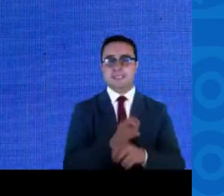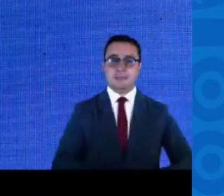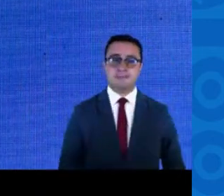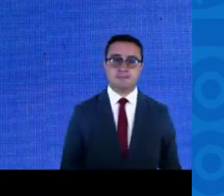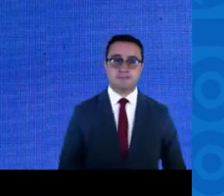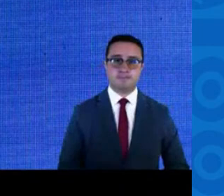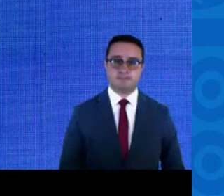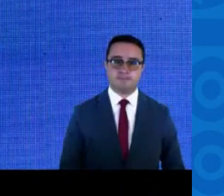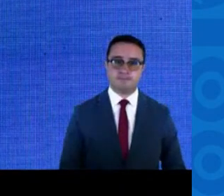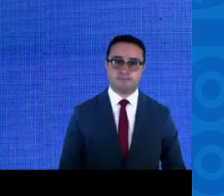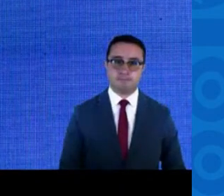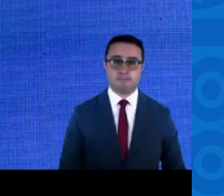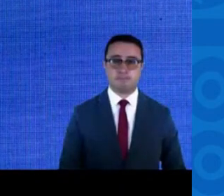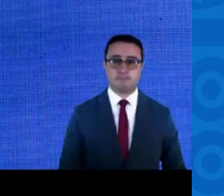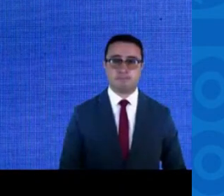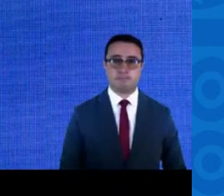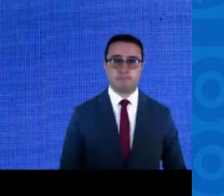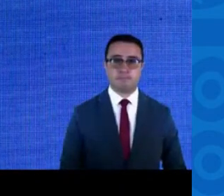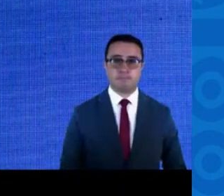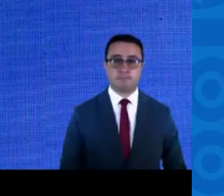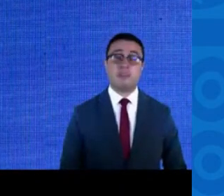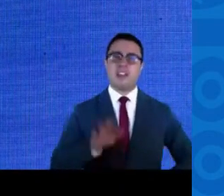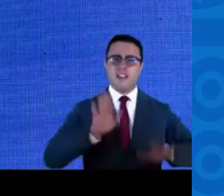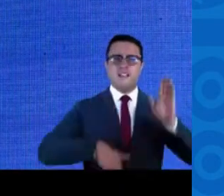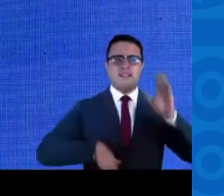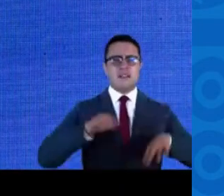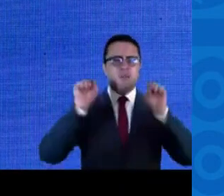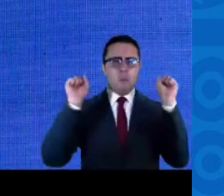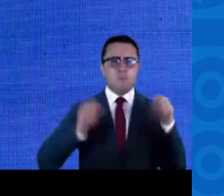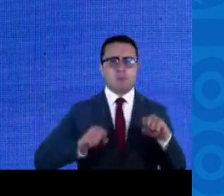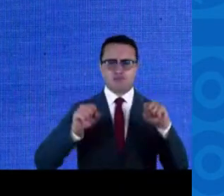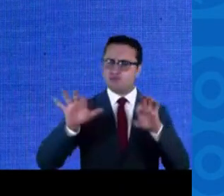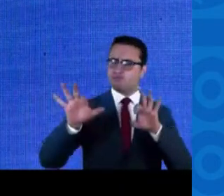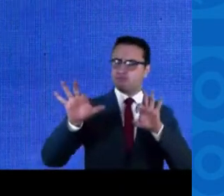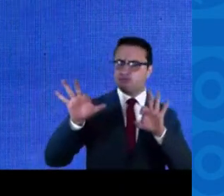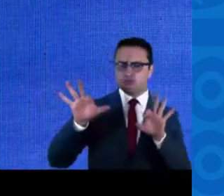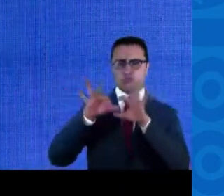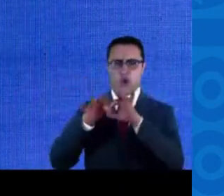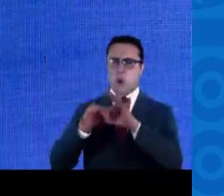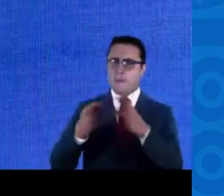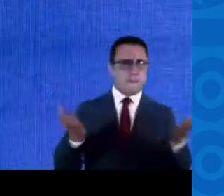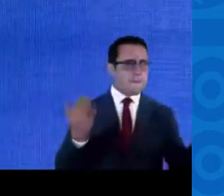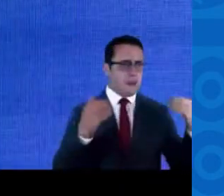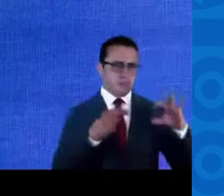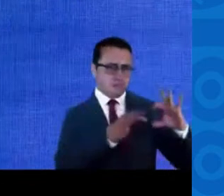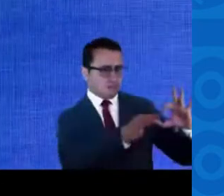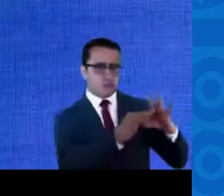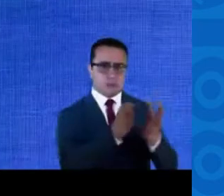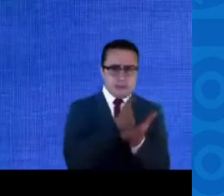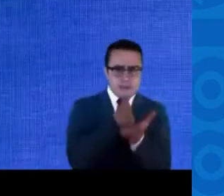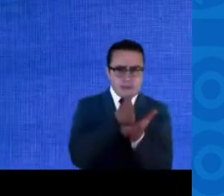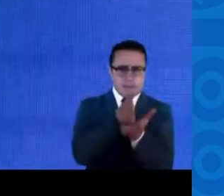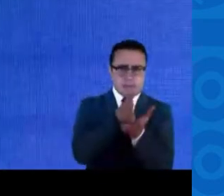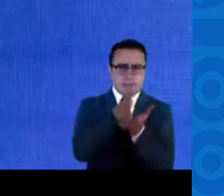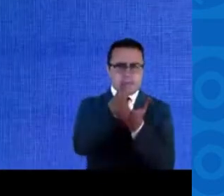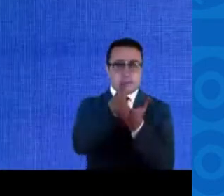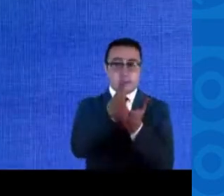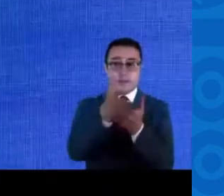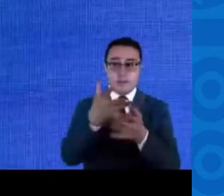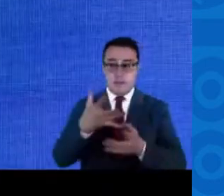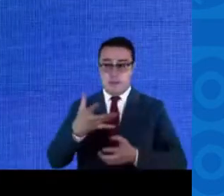We have lost productivity. Very few times we are able to make this direct link between